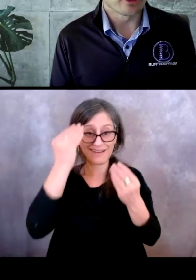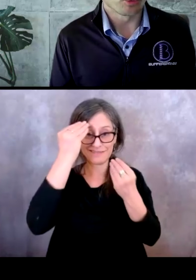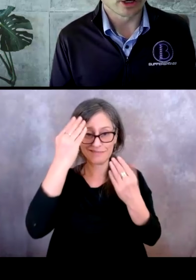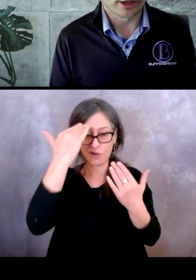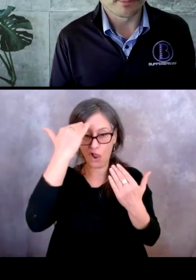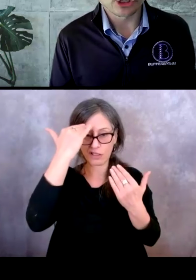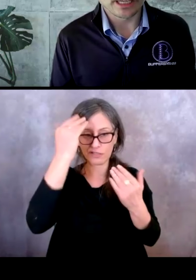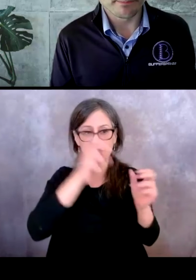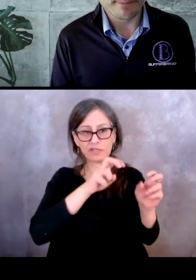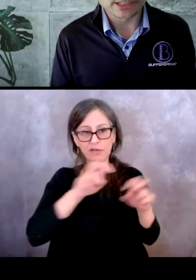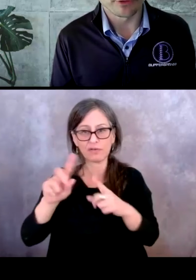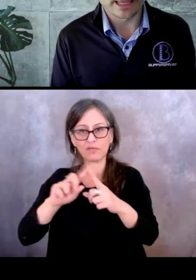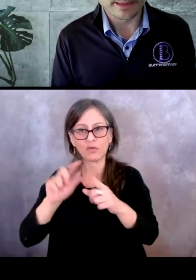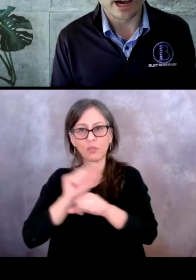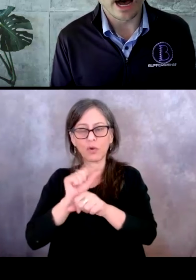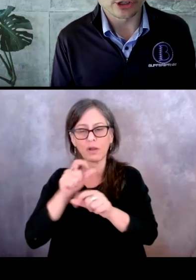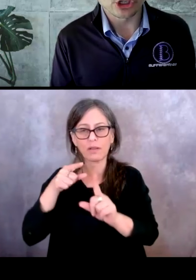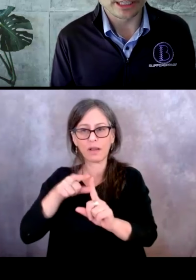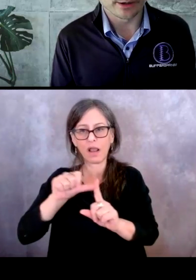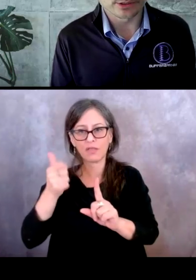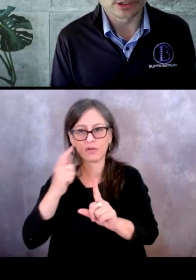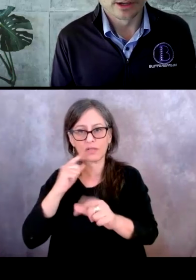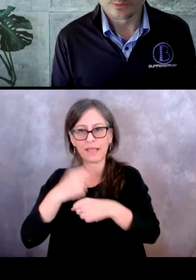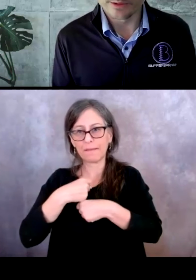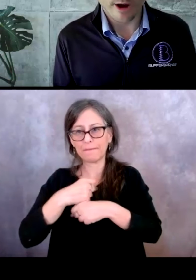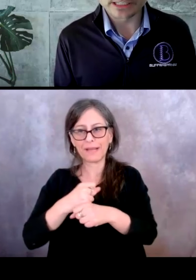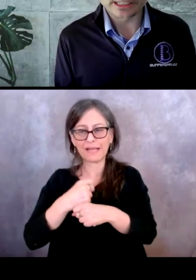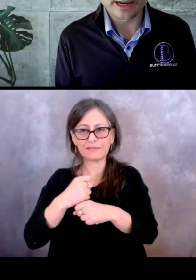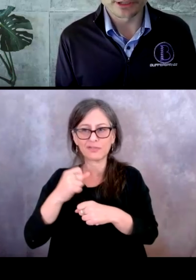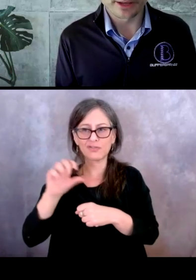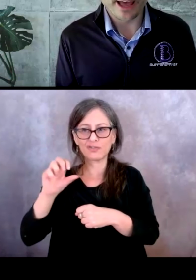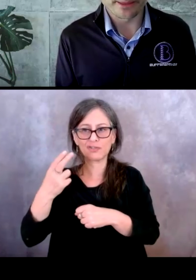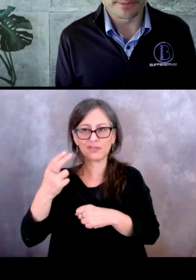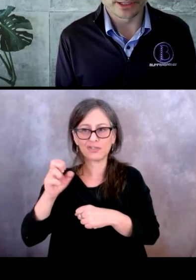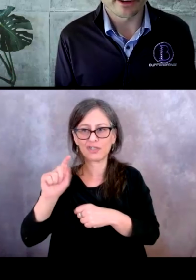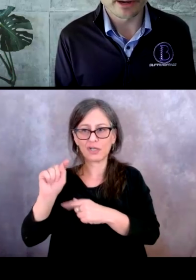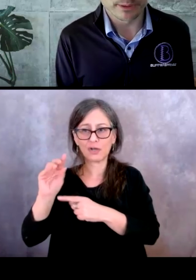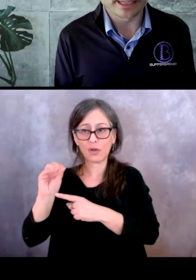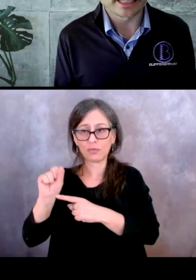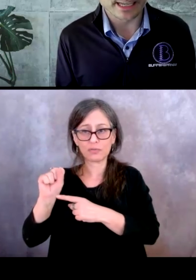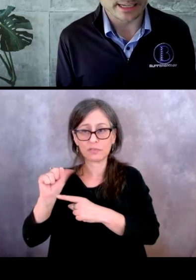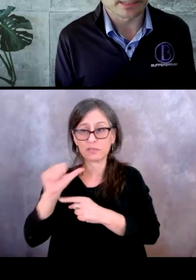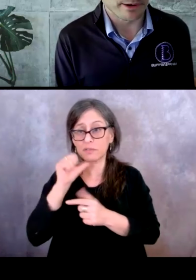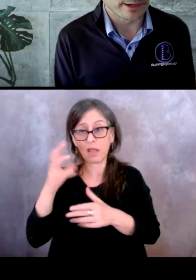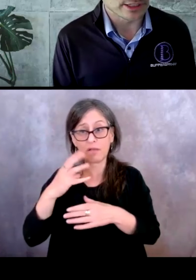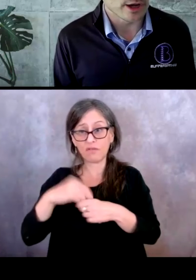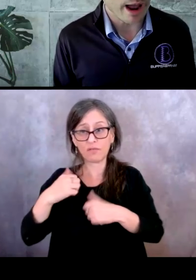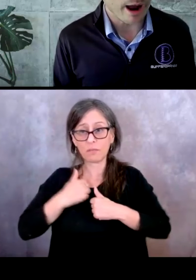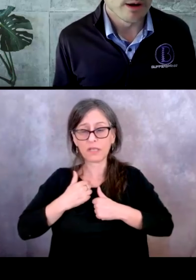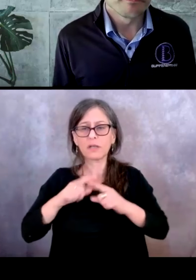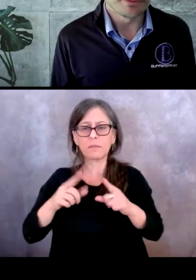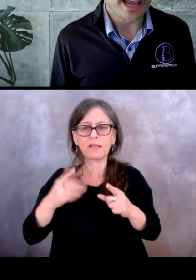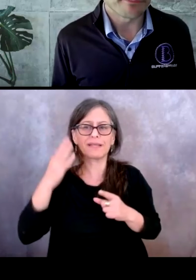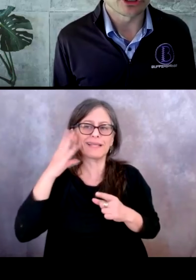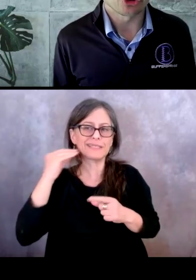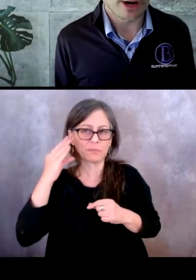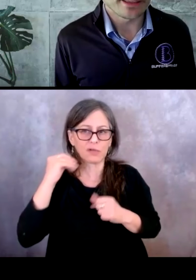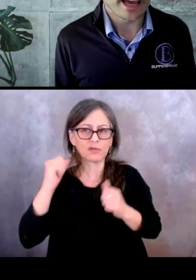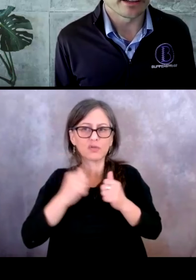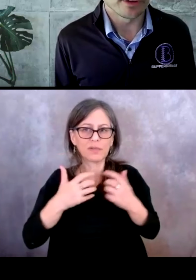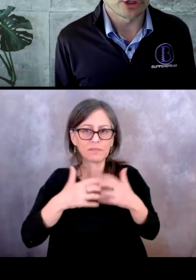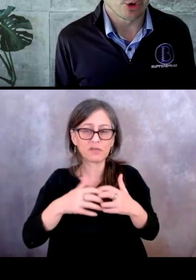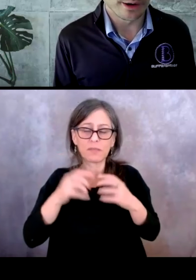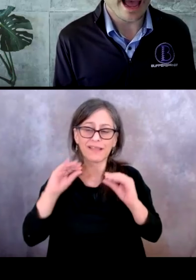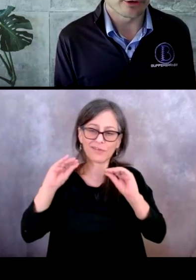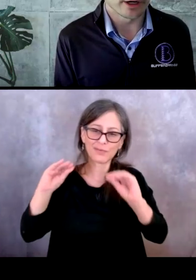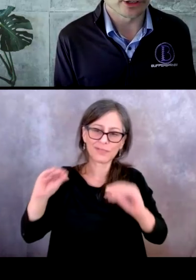on how to work on the machine that makes flaming hot Cheetos? We've obviously never done that in the military, but it's a experience and know-how. But they have to train